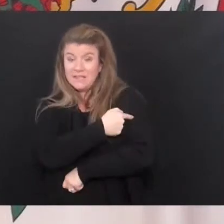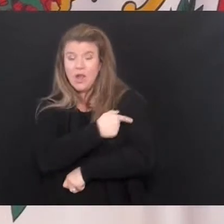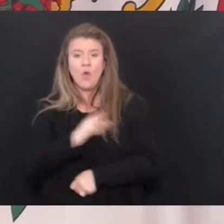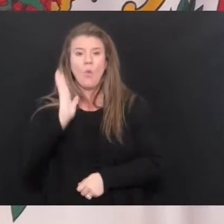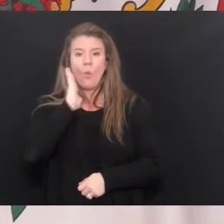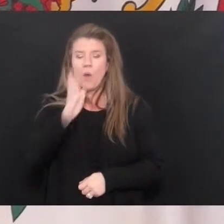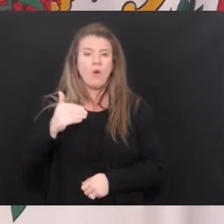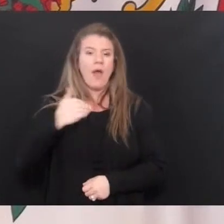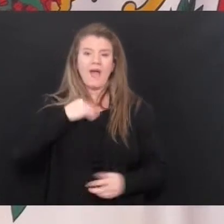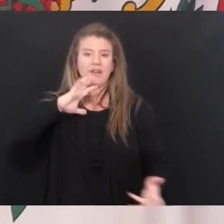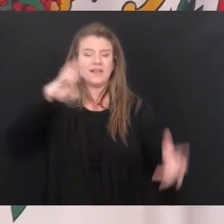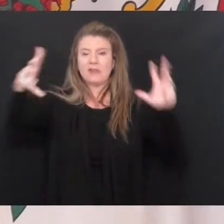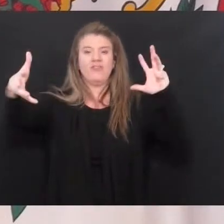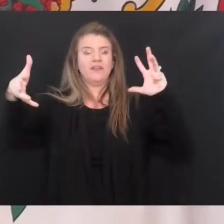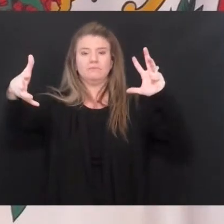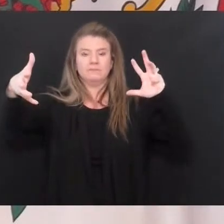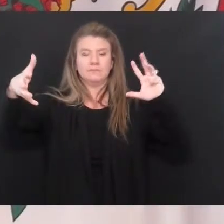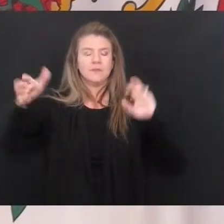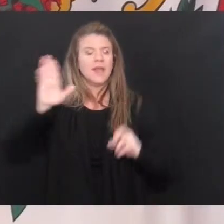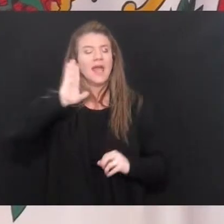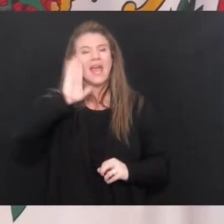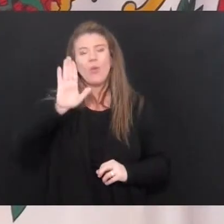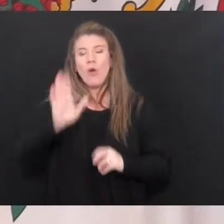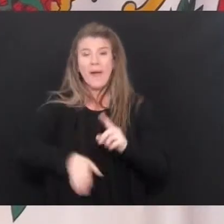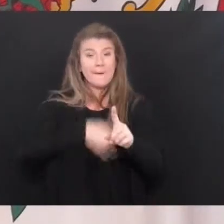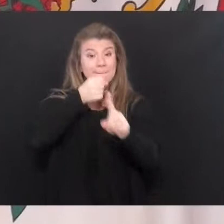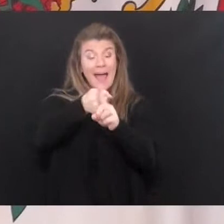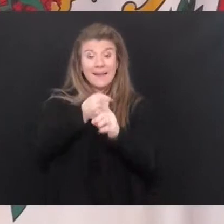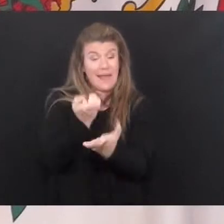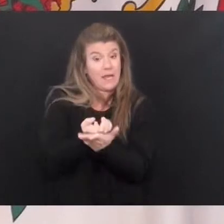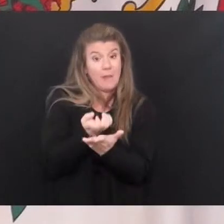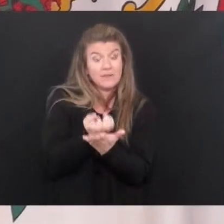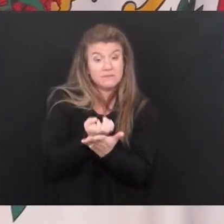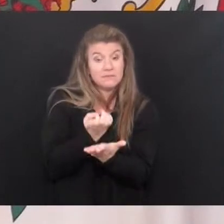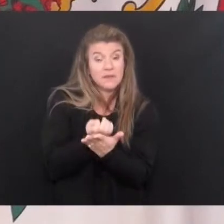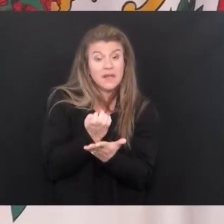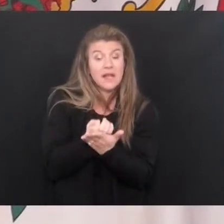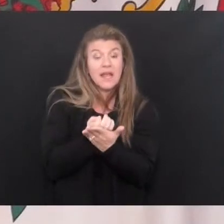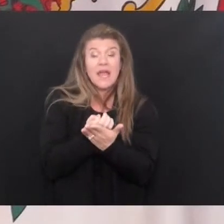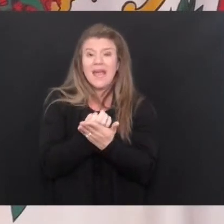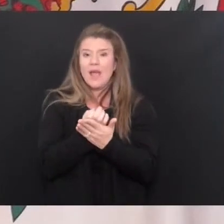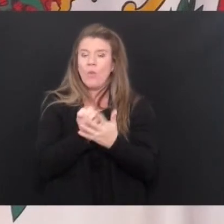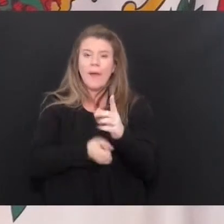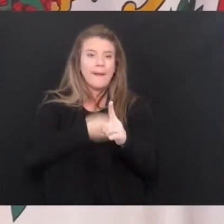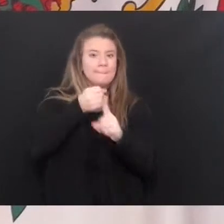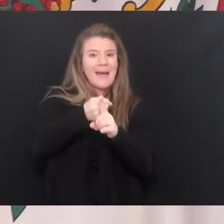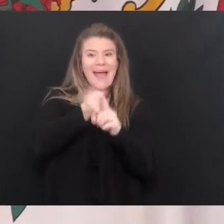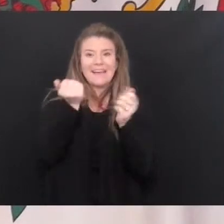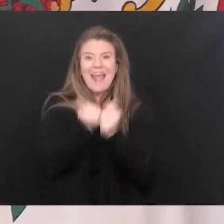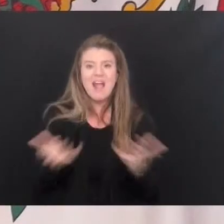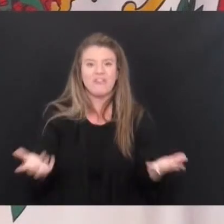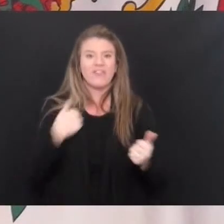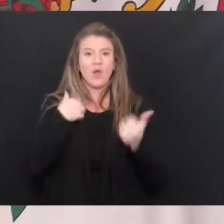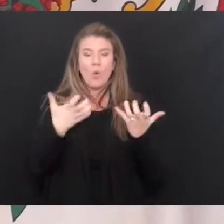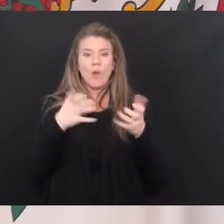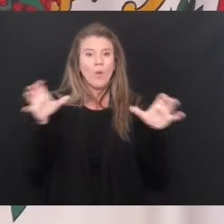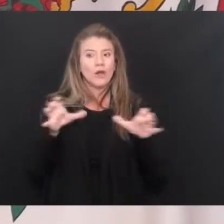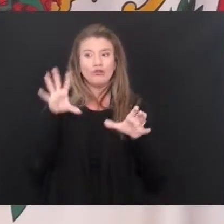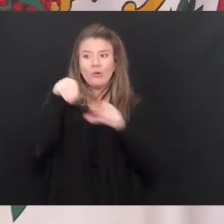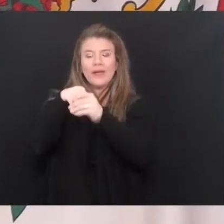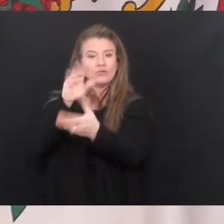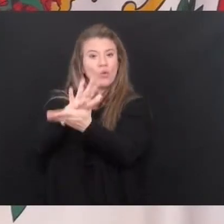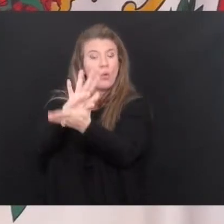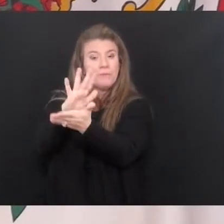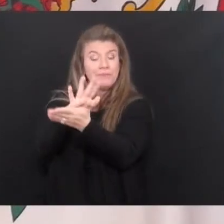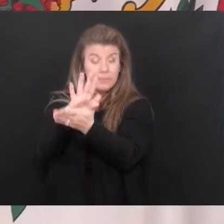catastrophe. It will affect us economically. It will affect everything we want to do about school. It